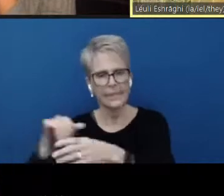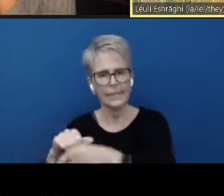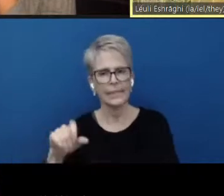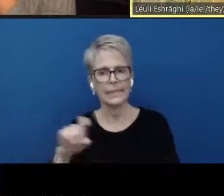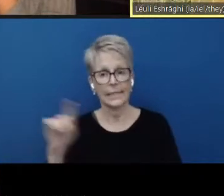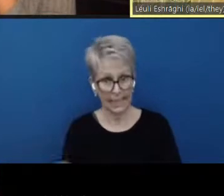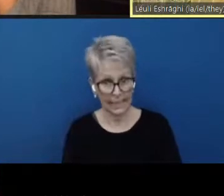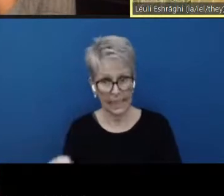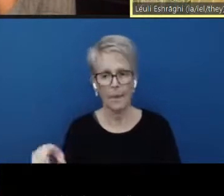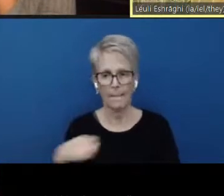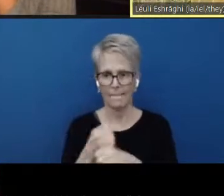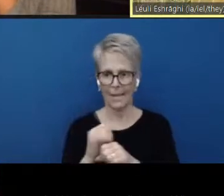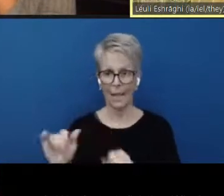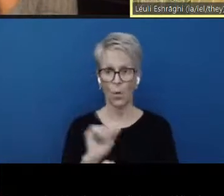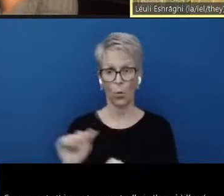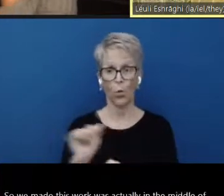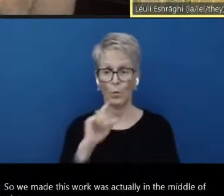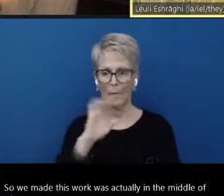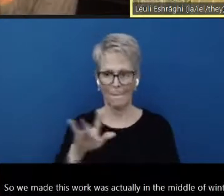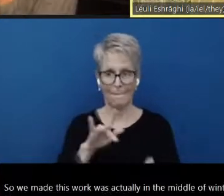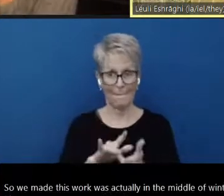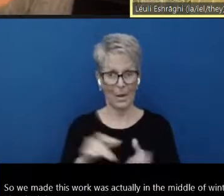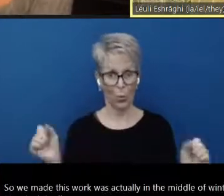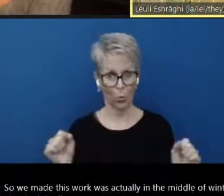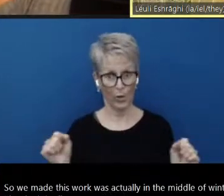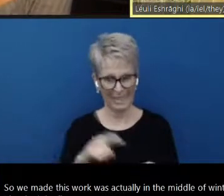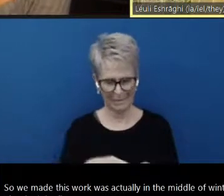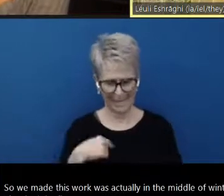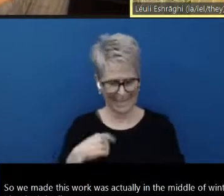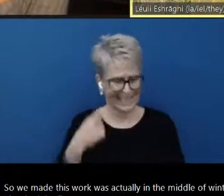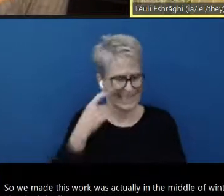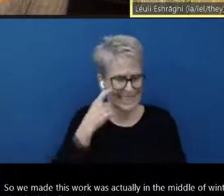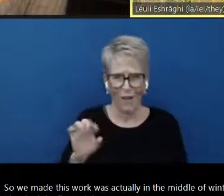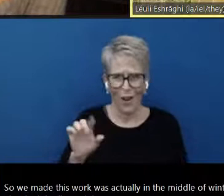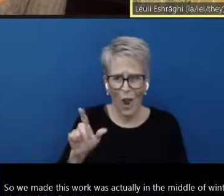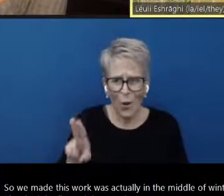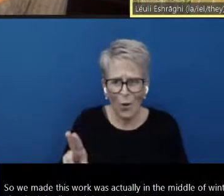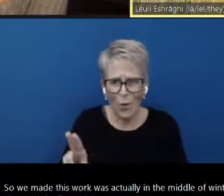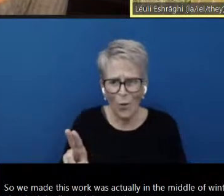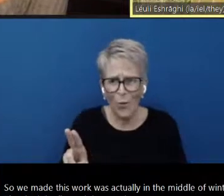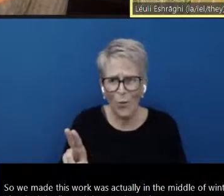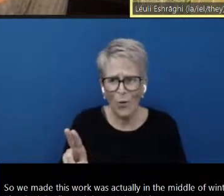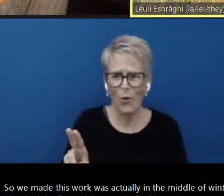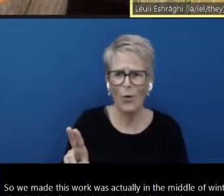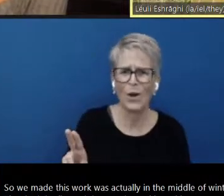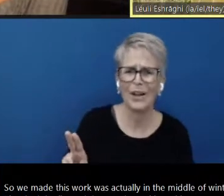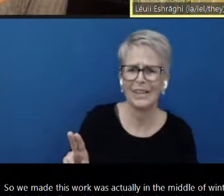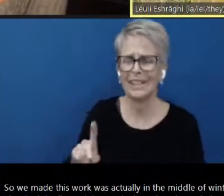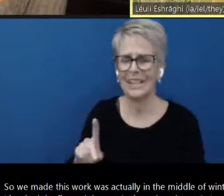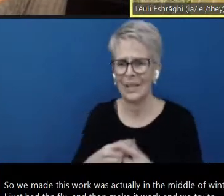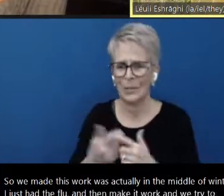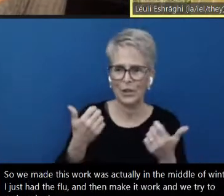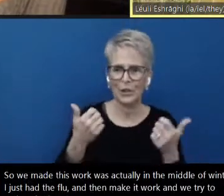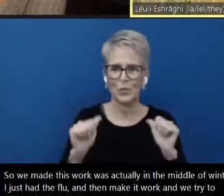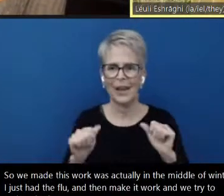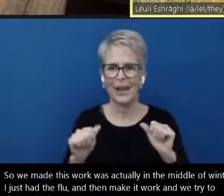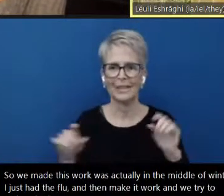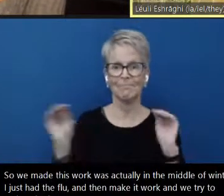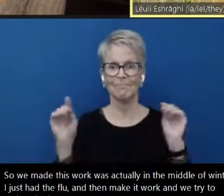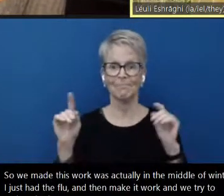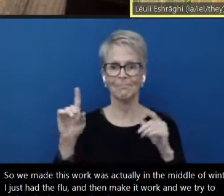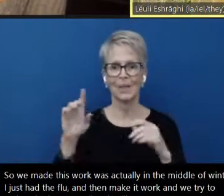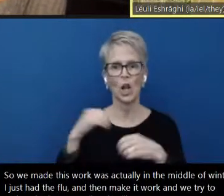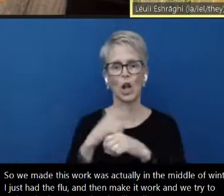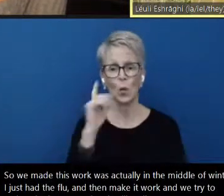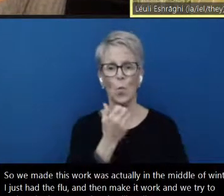work. It was actually in the middle of winter. I just had the flu and then made work, and we tried to make it look warmer than